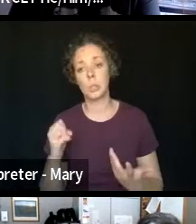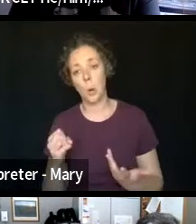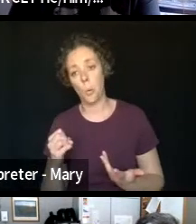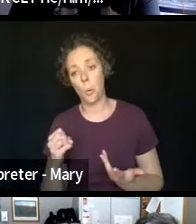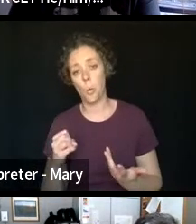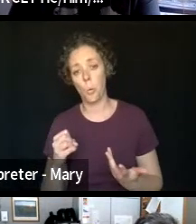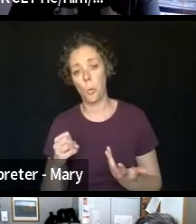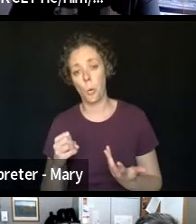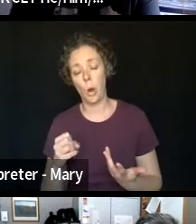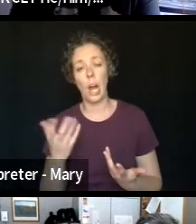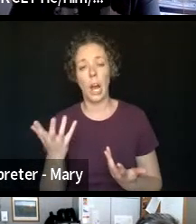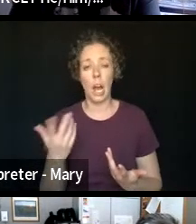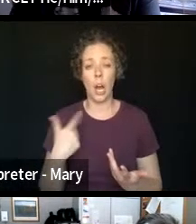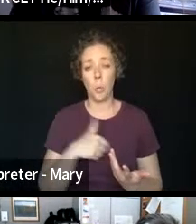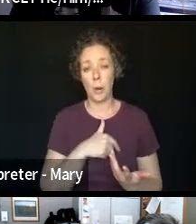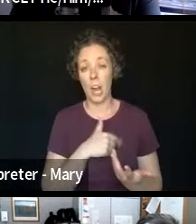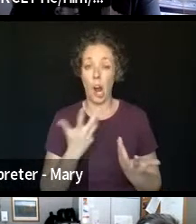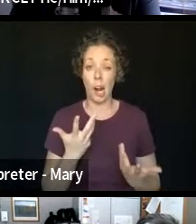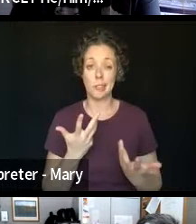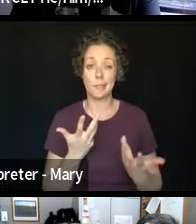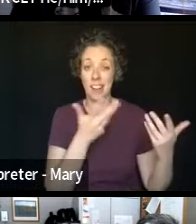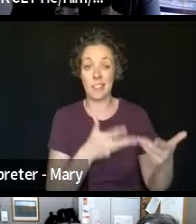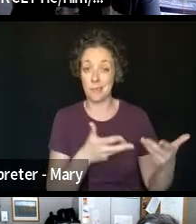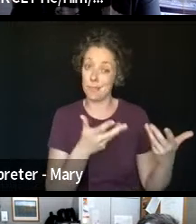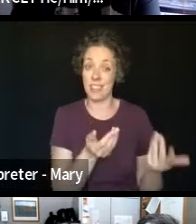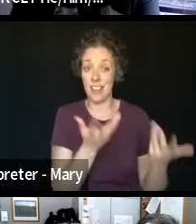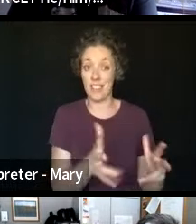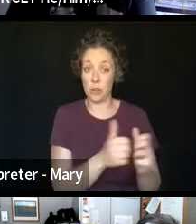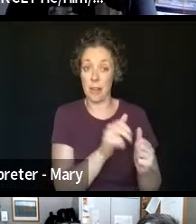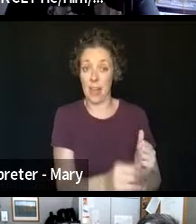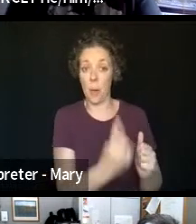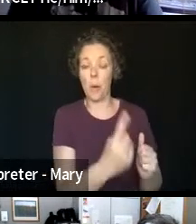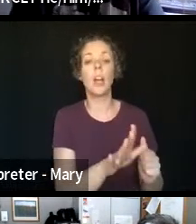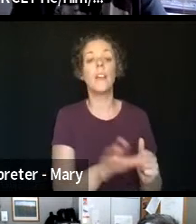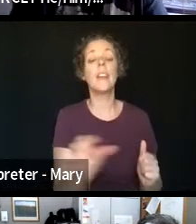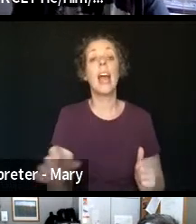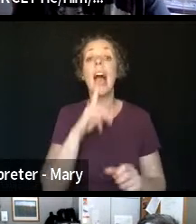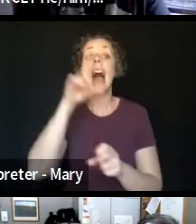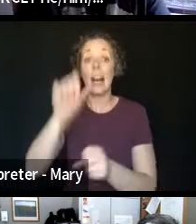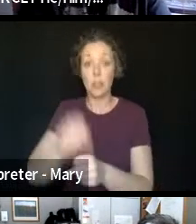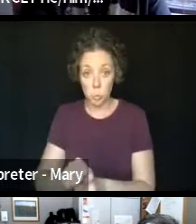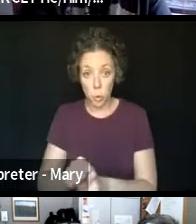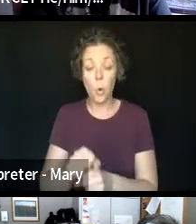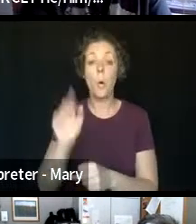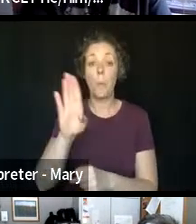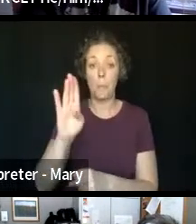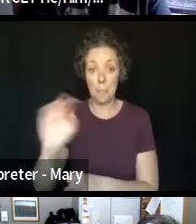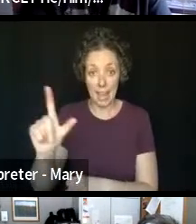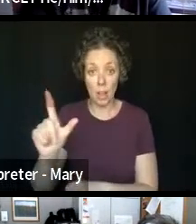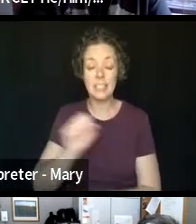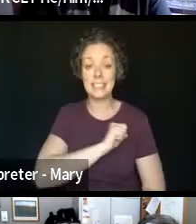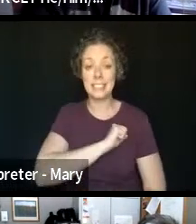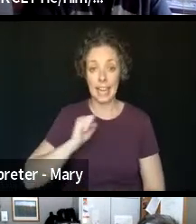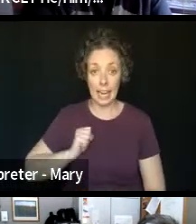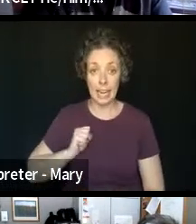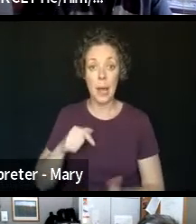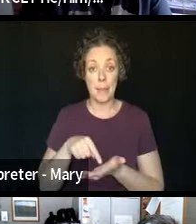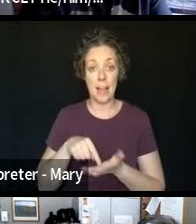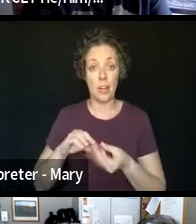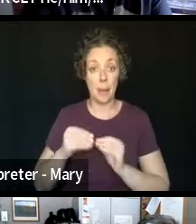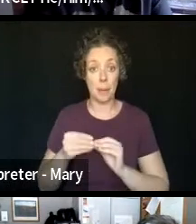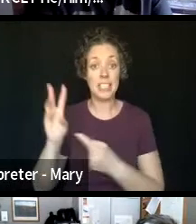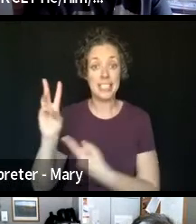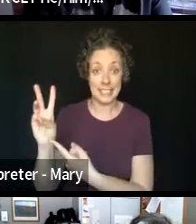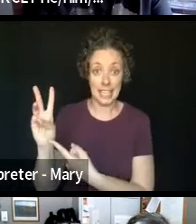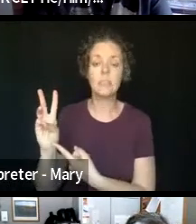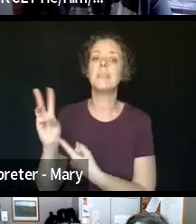we are moving on with that one. The actual bill, Senate Bill 6, is still alive. It